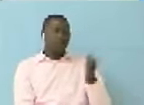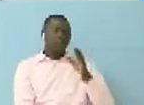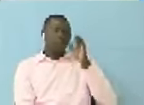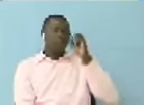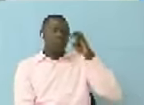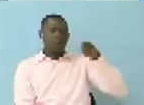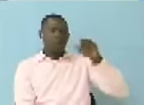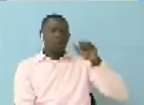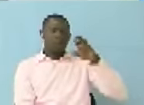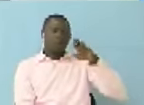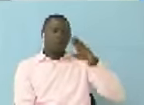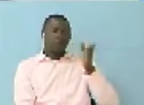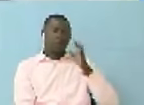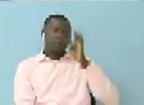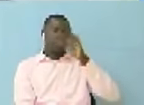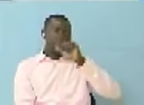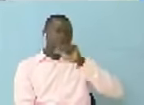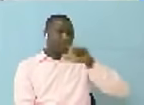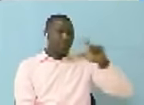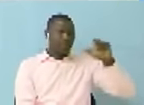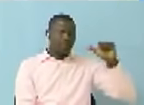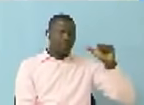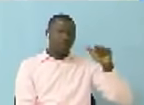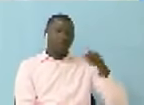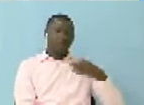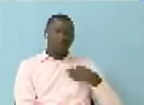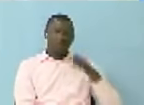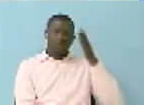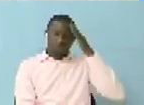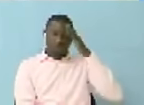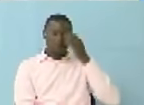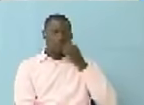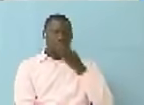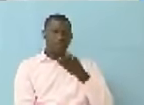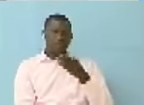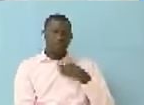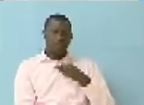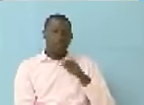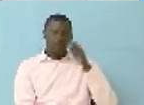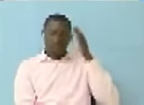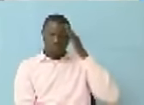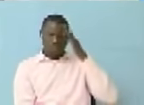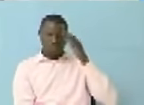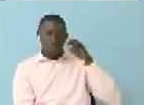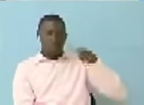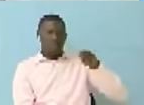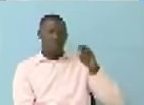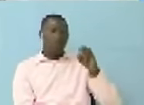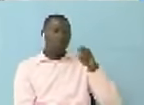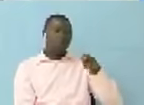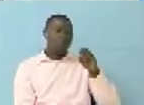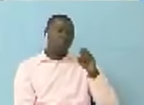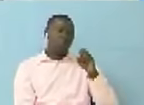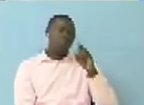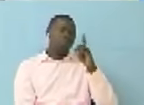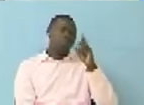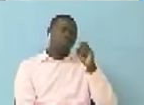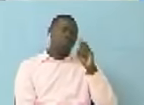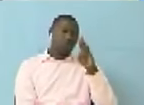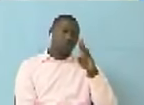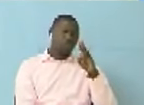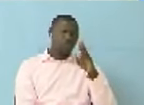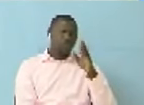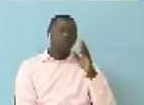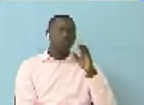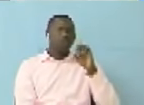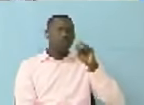well. He used to come to their village to play movies. He was the director general of GRTS. He was present at the panel. Sering